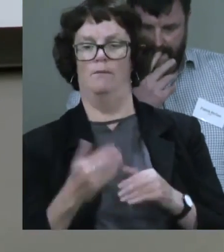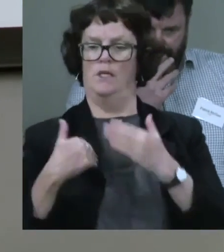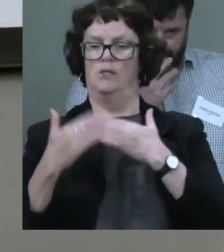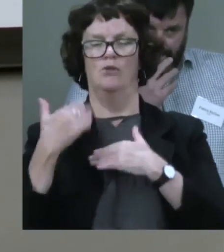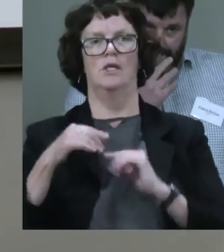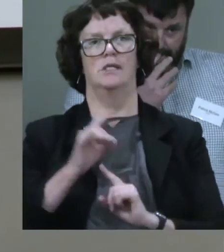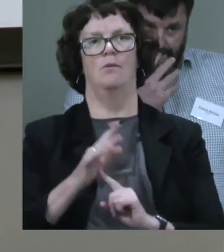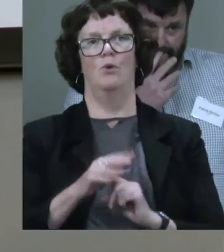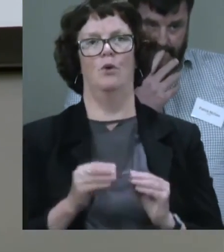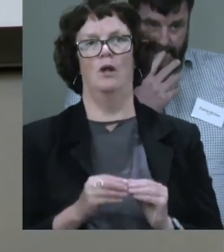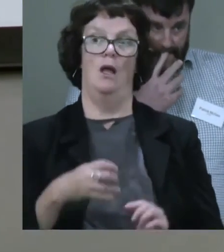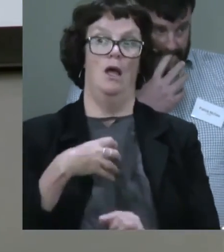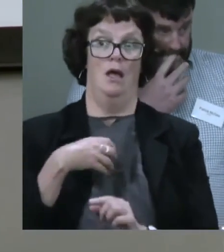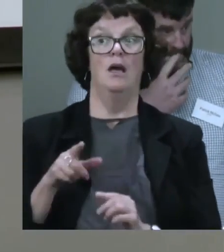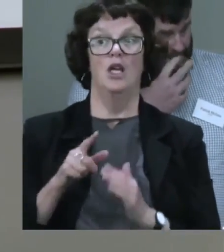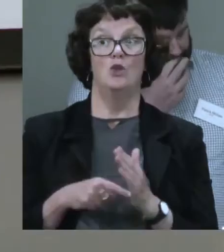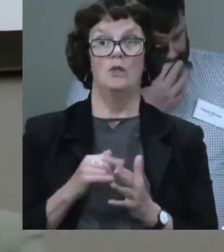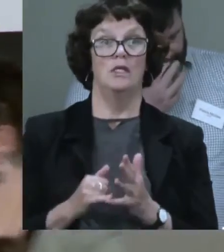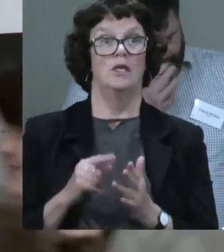for young advocates like us.